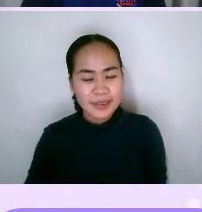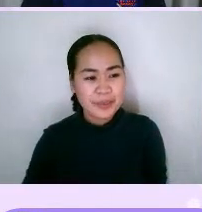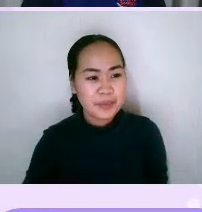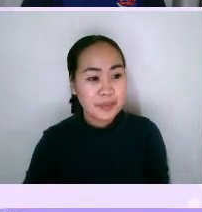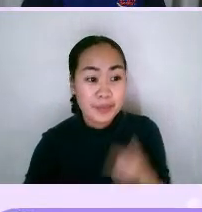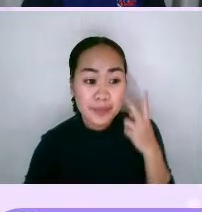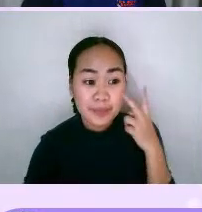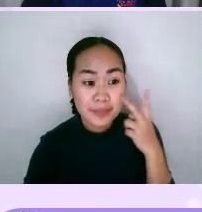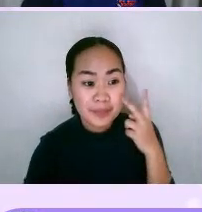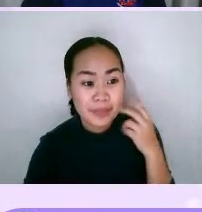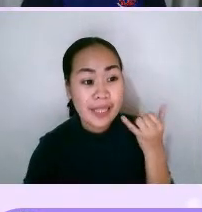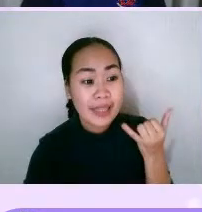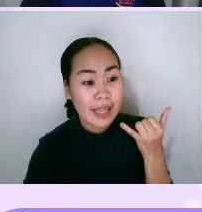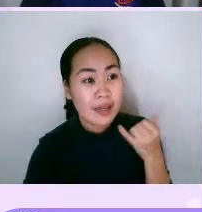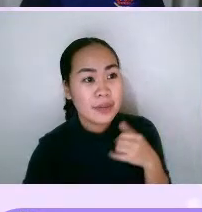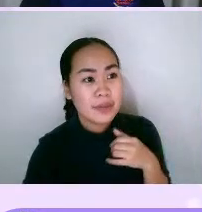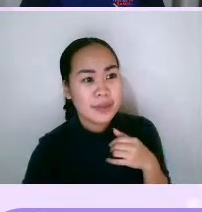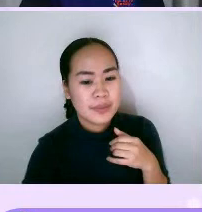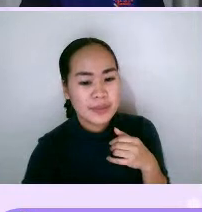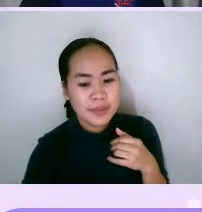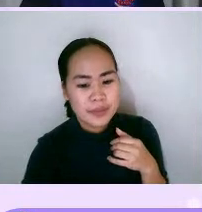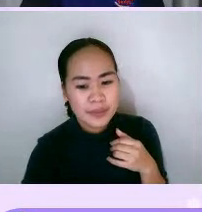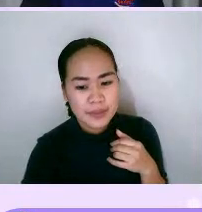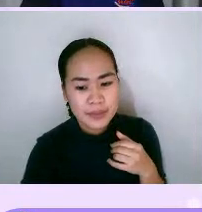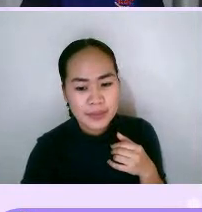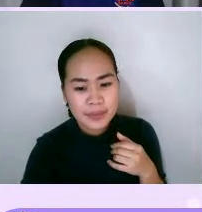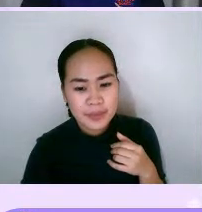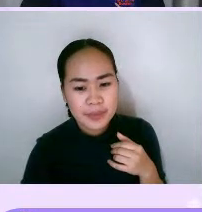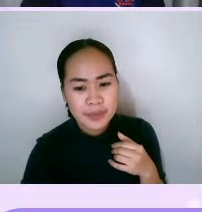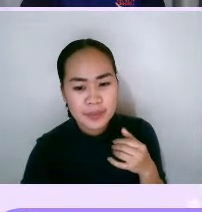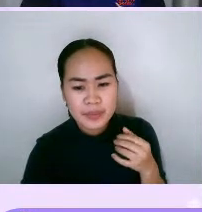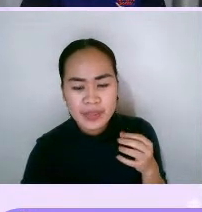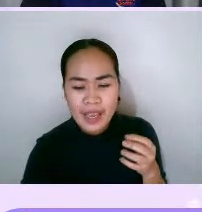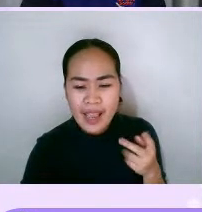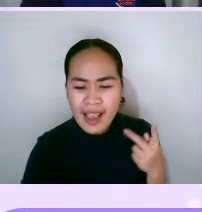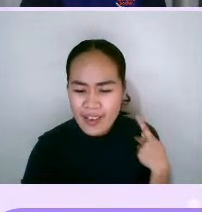Nakakakita pa rin po ako ng heart reacts, smile reactions.